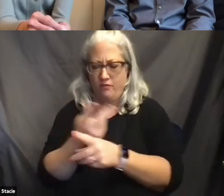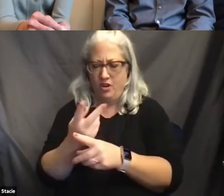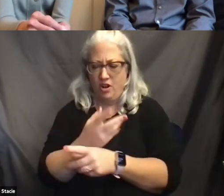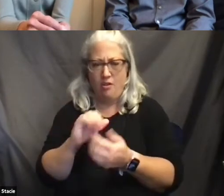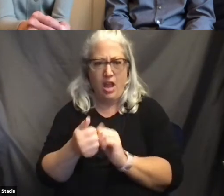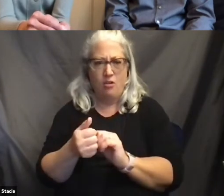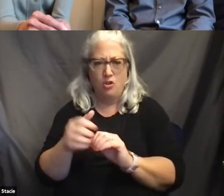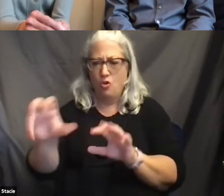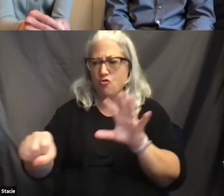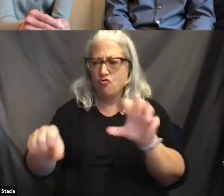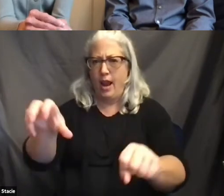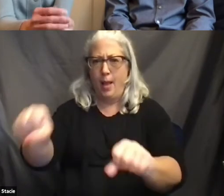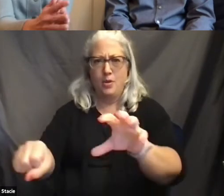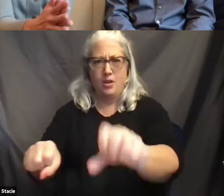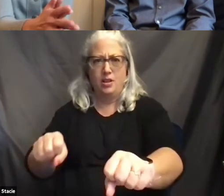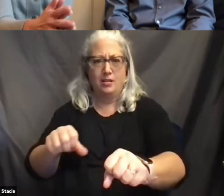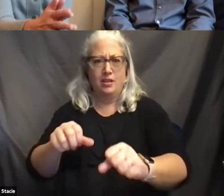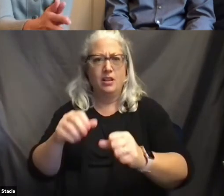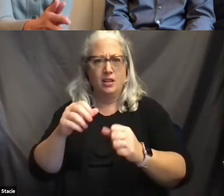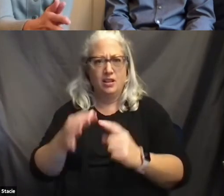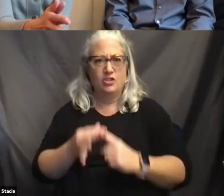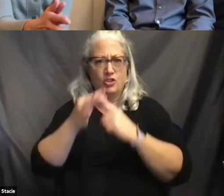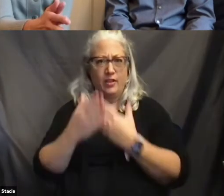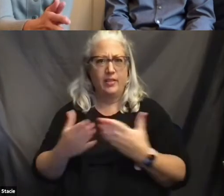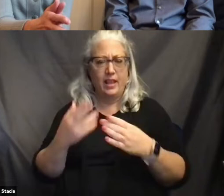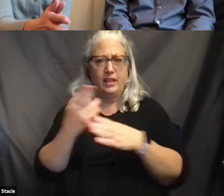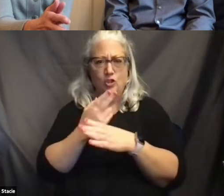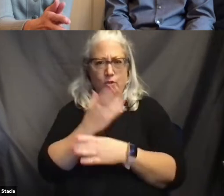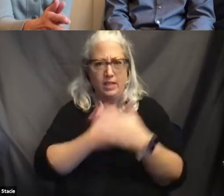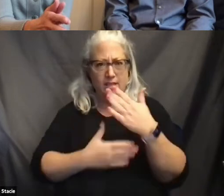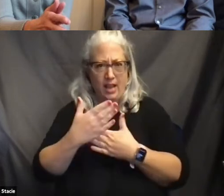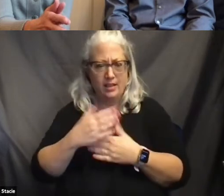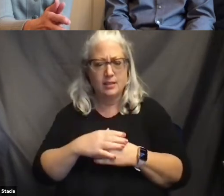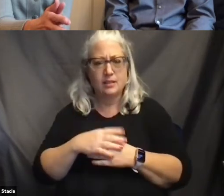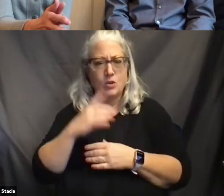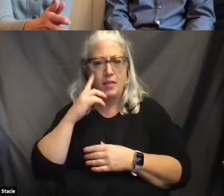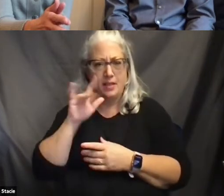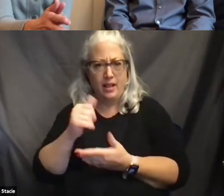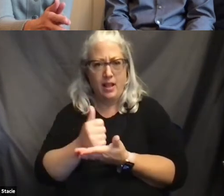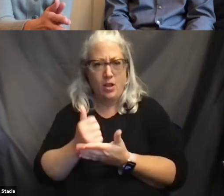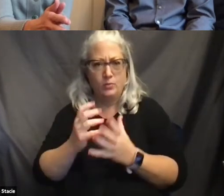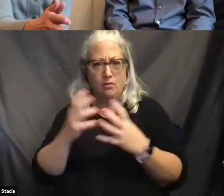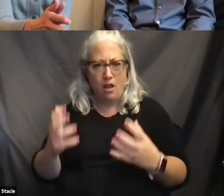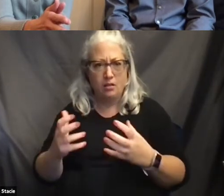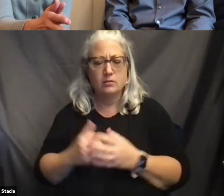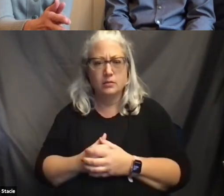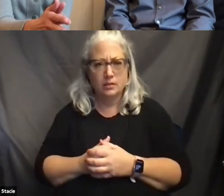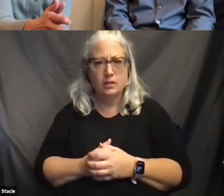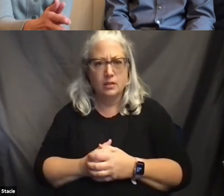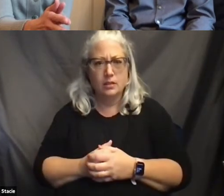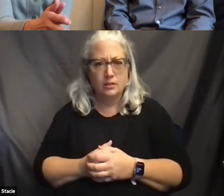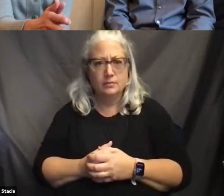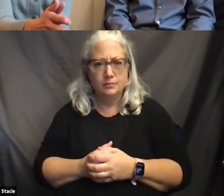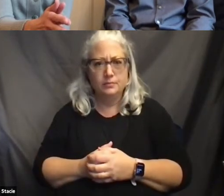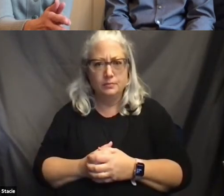grab certain things, with his using his hands, so to speak. So I think that helped out a lot. Yeah, that helped out a great Thank